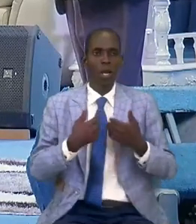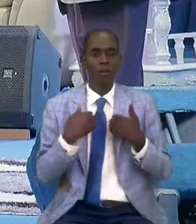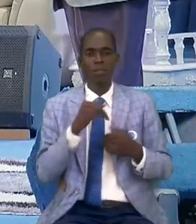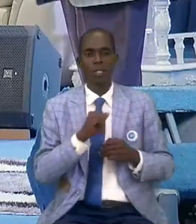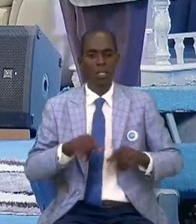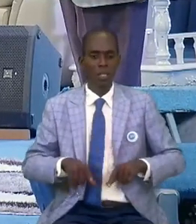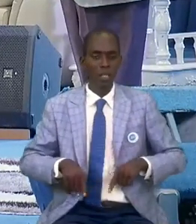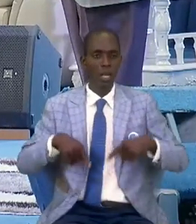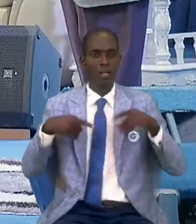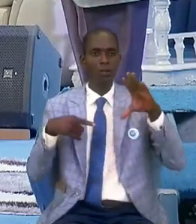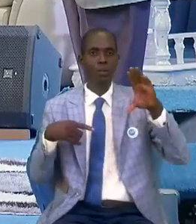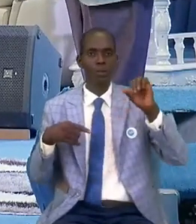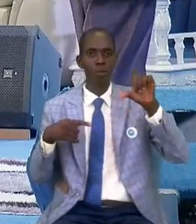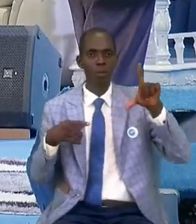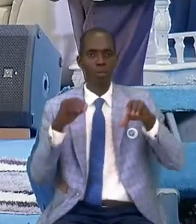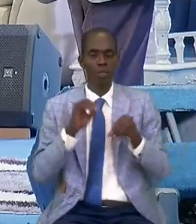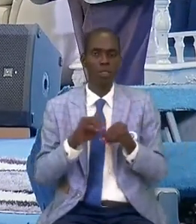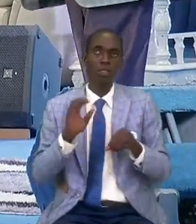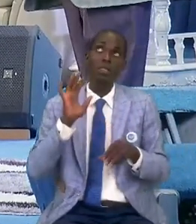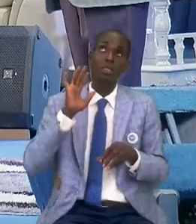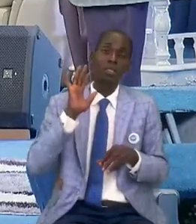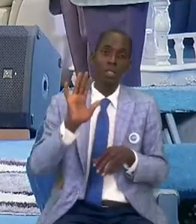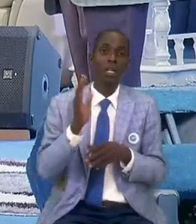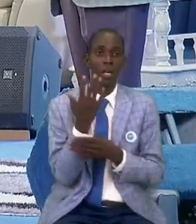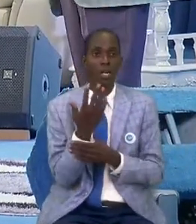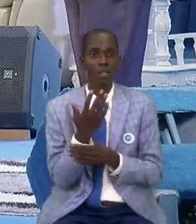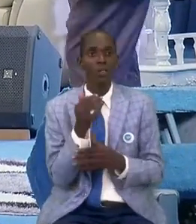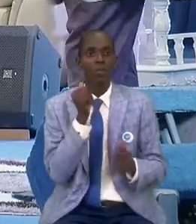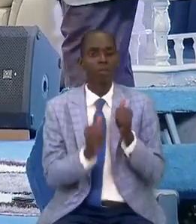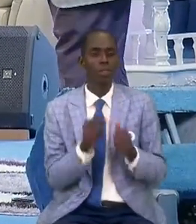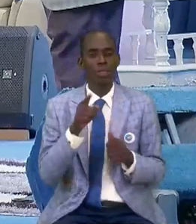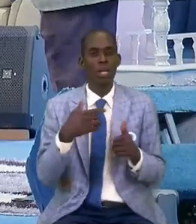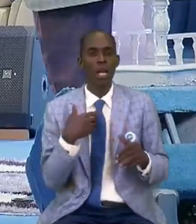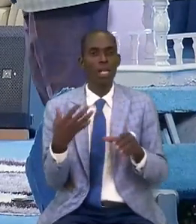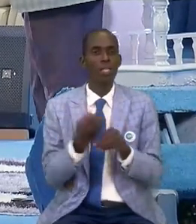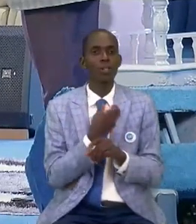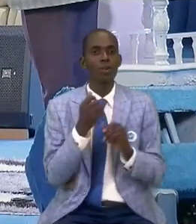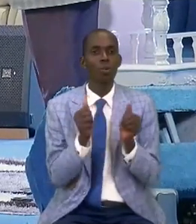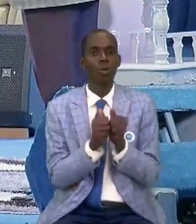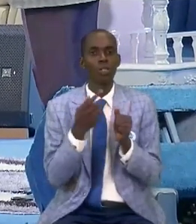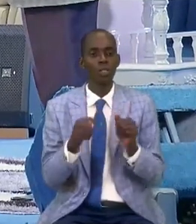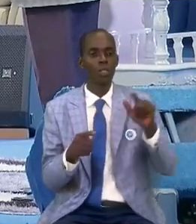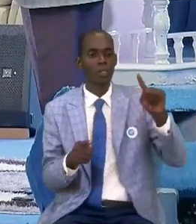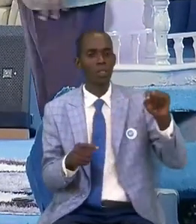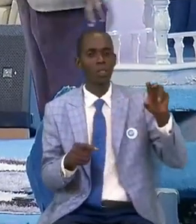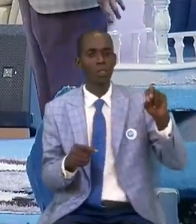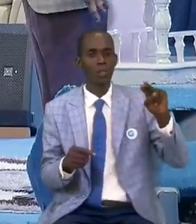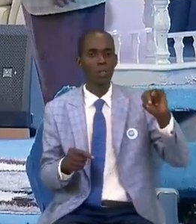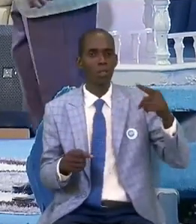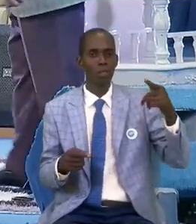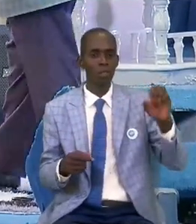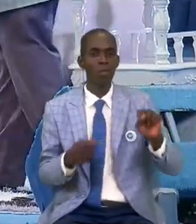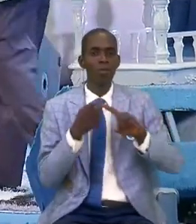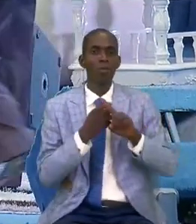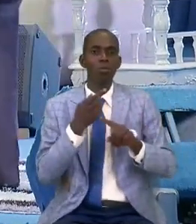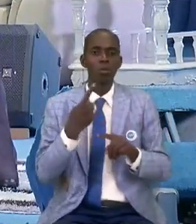which he had taken with tongues from off the altar. Now the angel didn't go to any church building